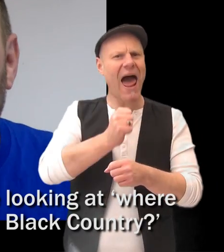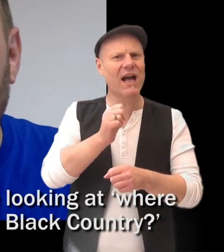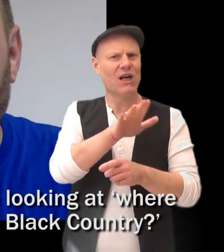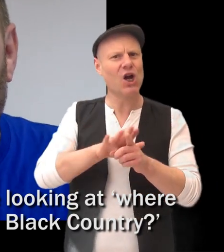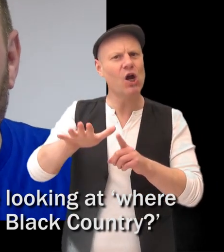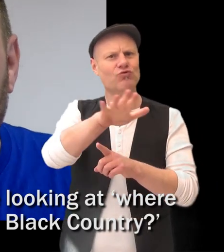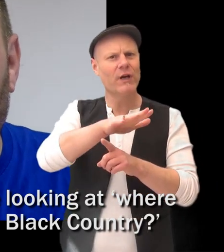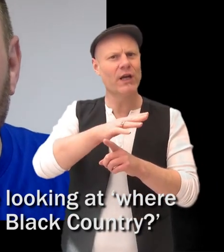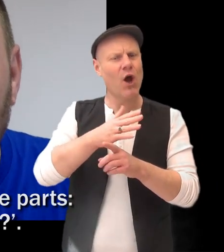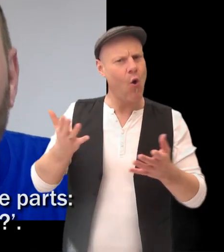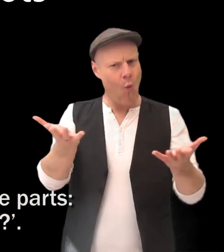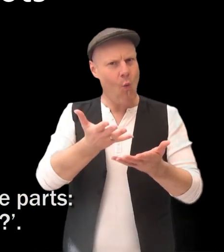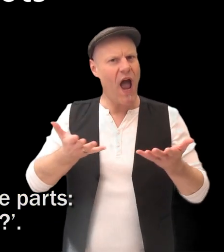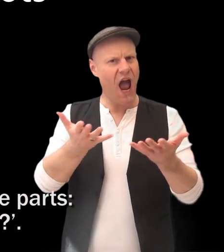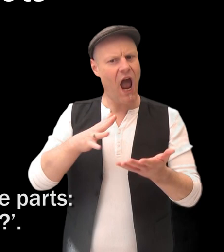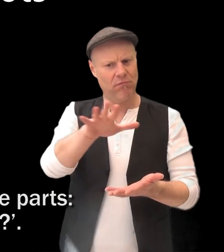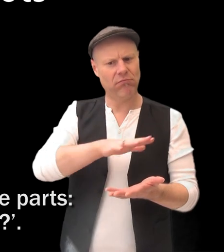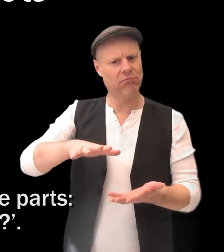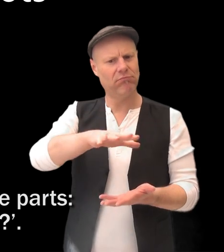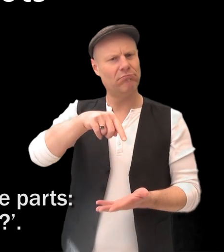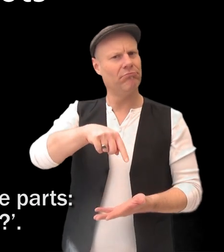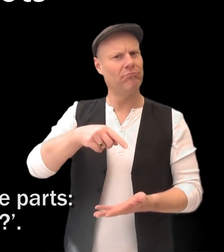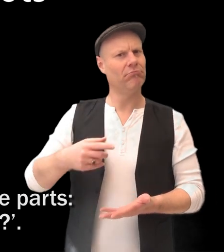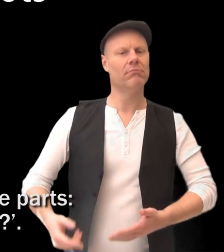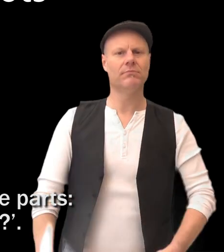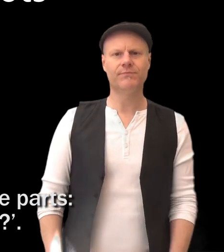or as we say around these parts, where aren't we, Bab?